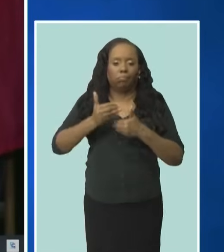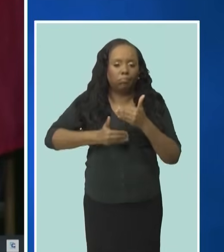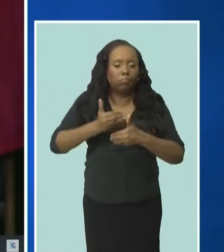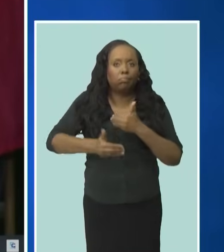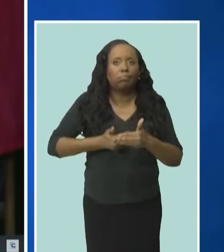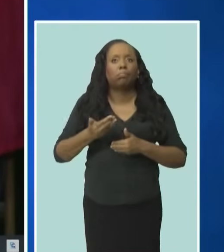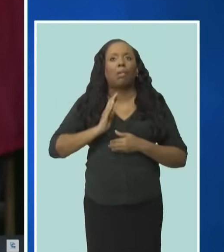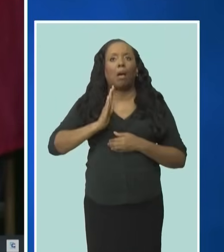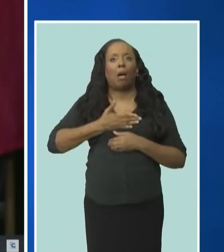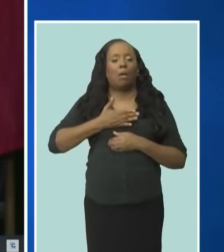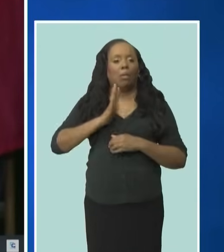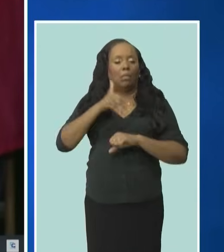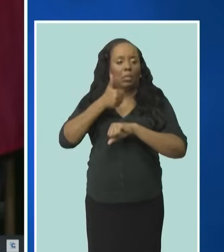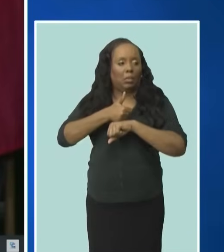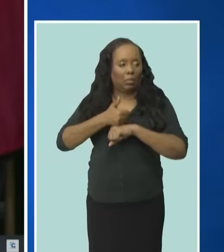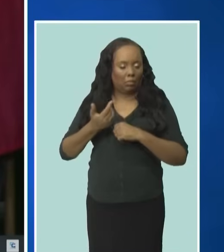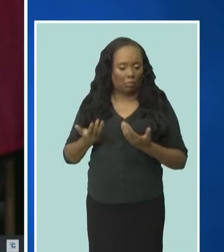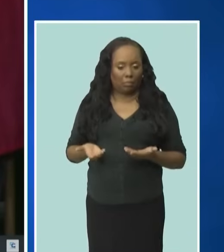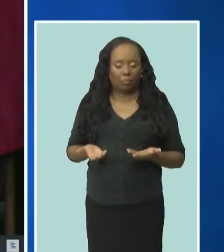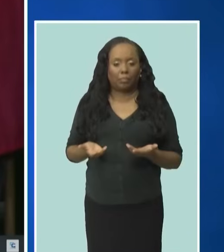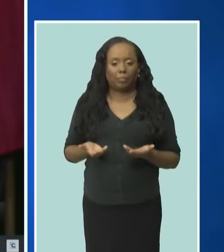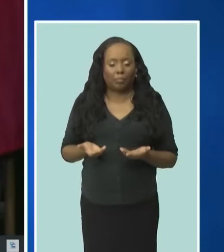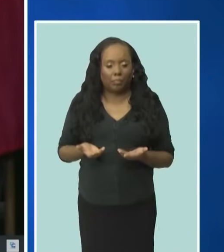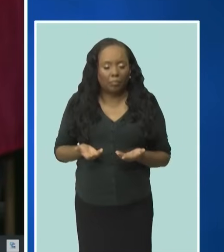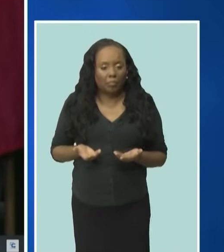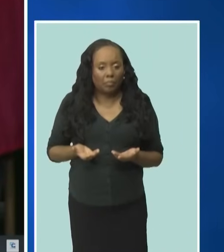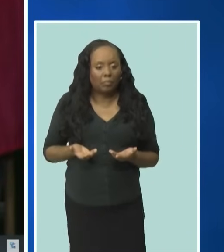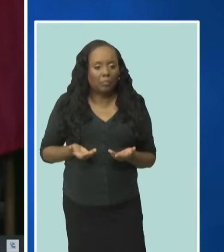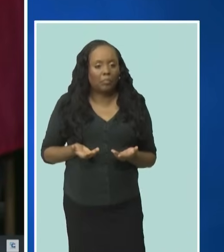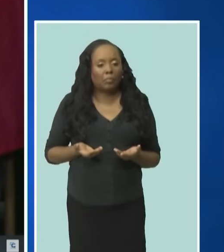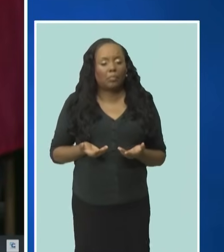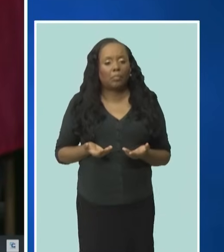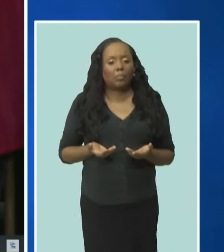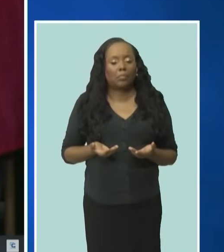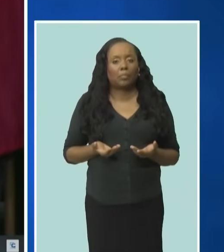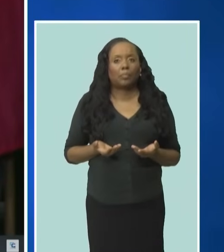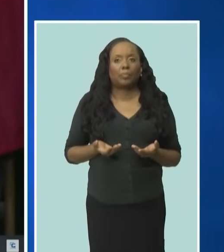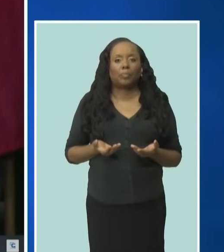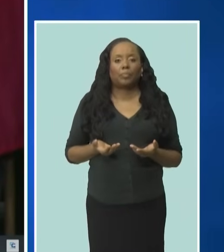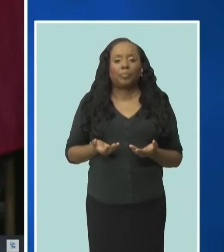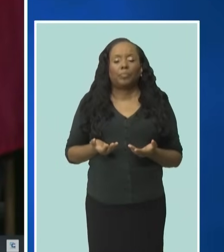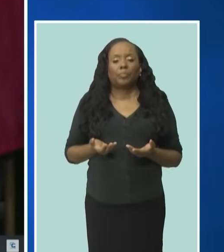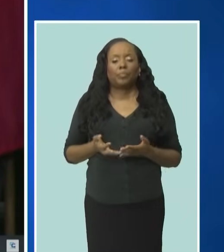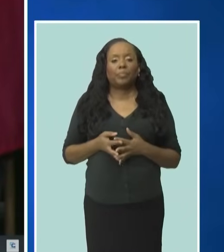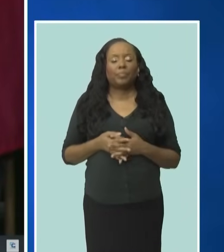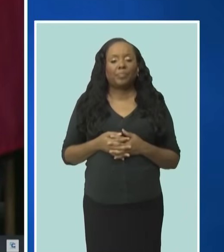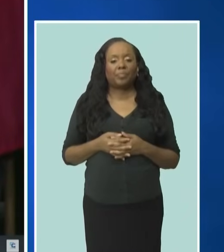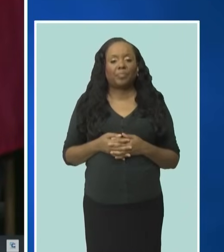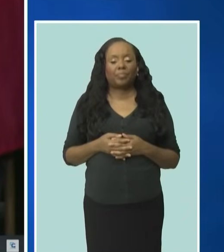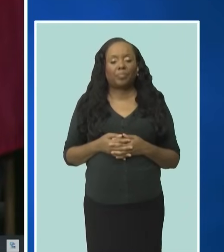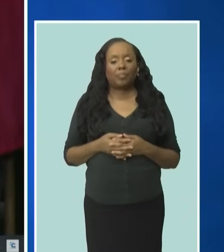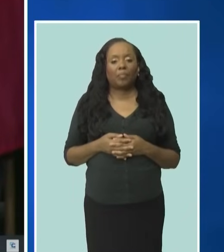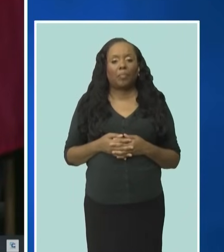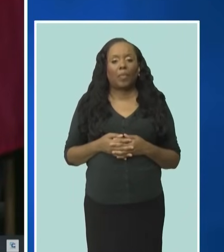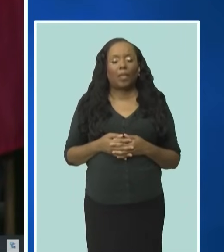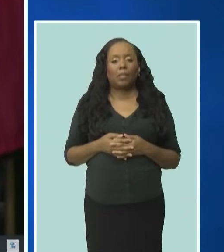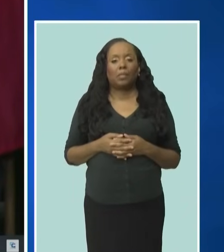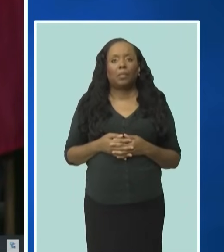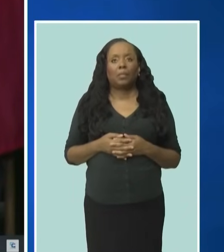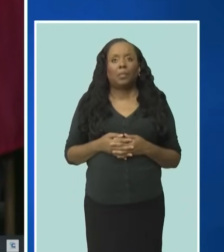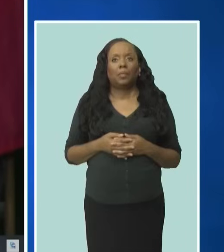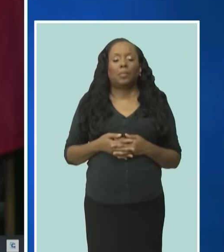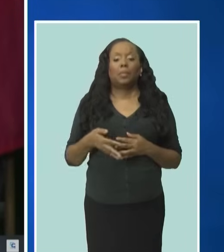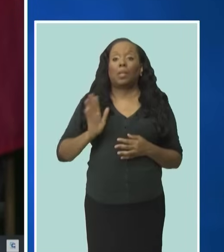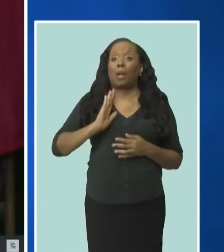own implementation. The fact is that due to our